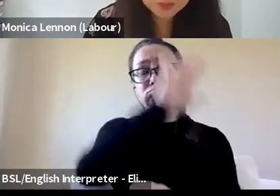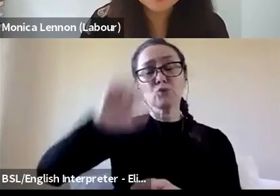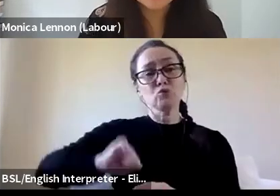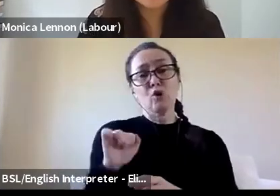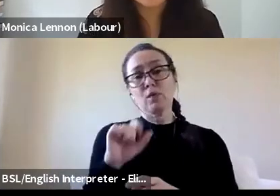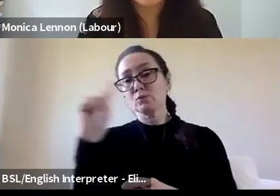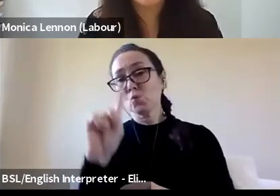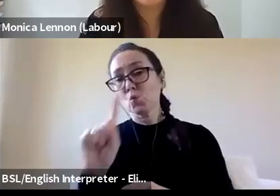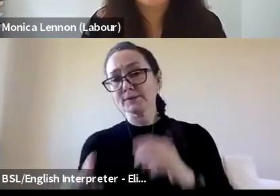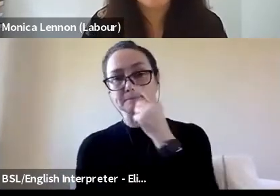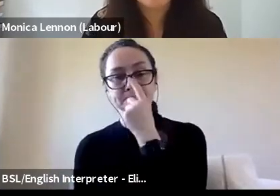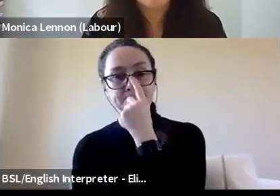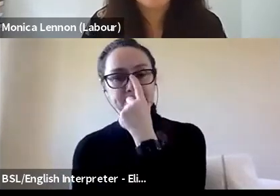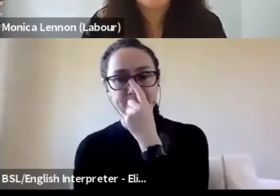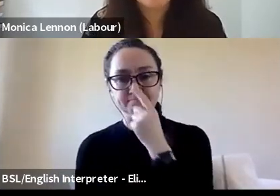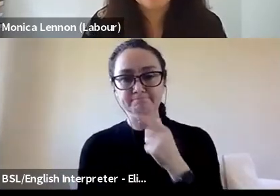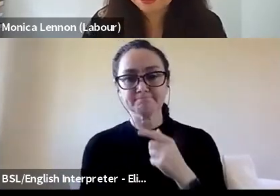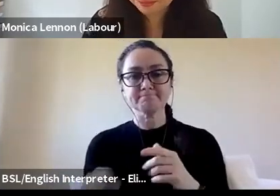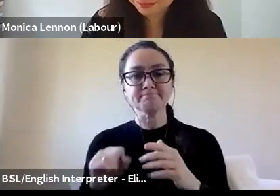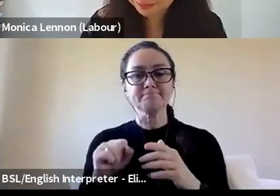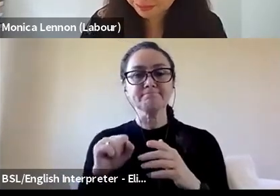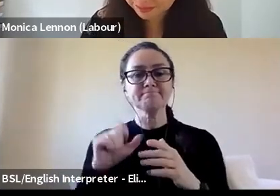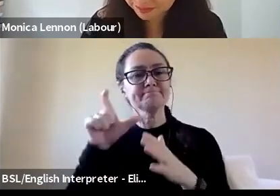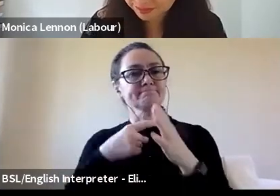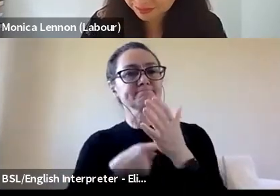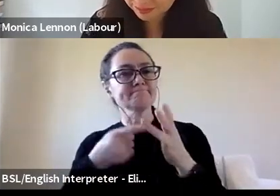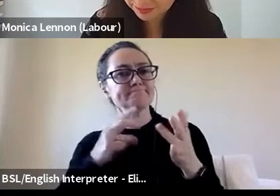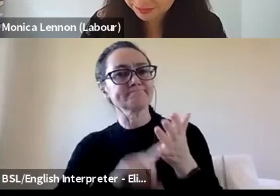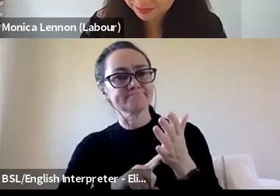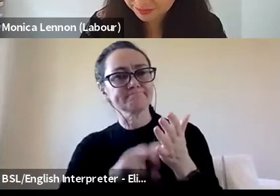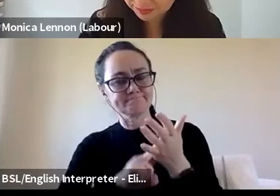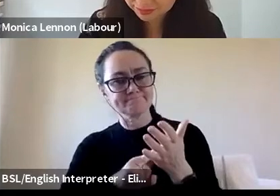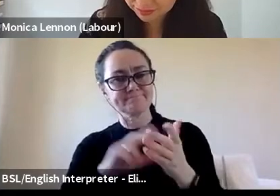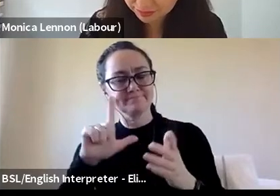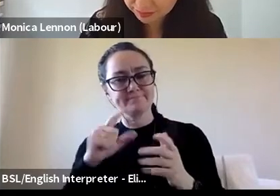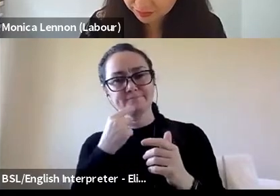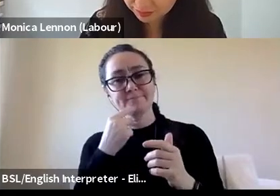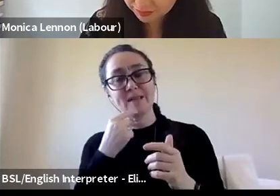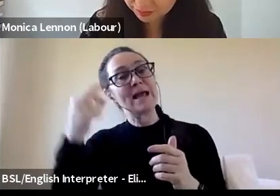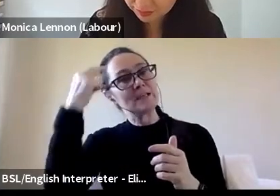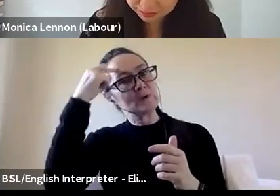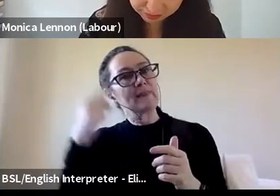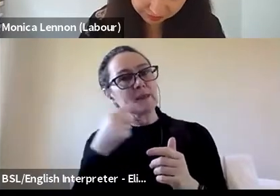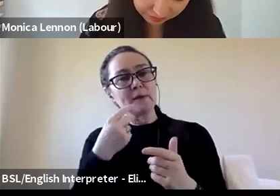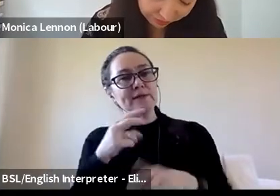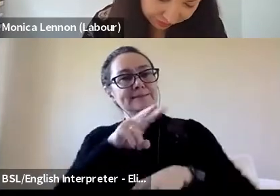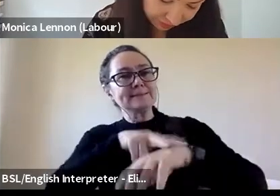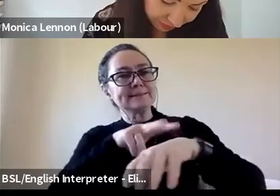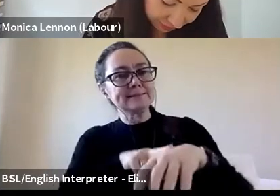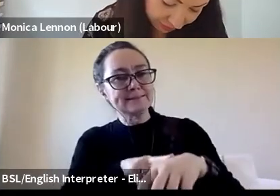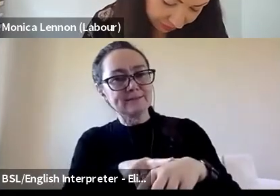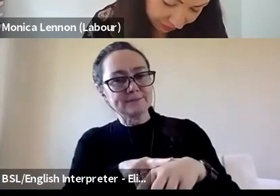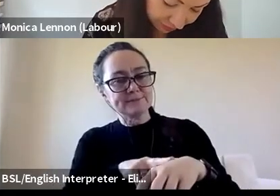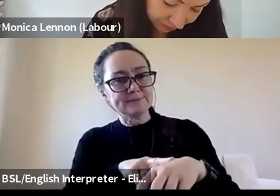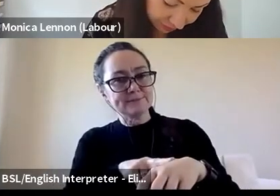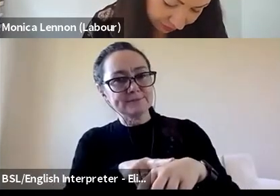first. So I think, first of all, I think we need to kind of address the shortfalls in staffing that are seen through the health and care service